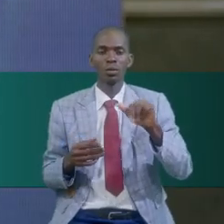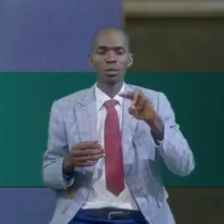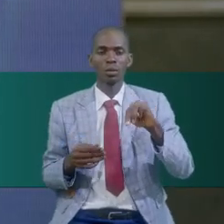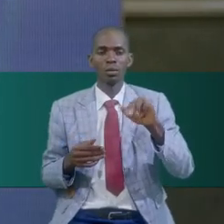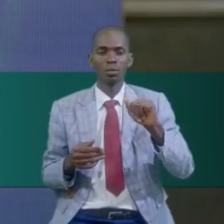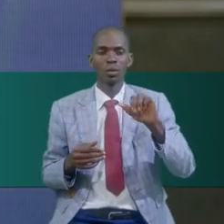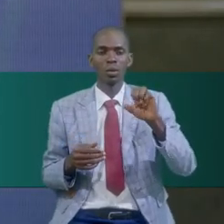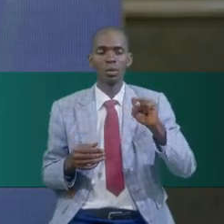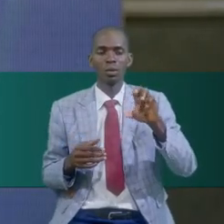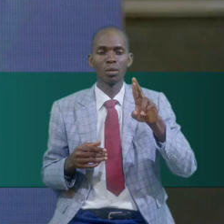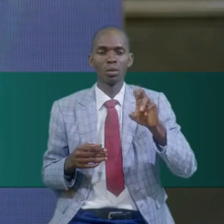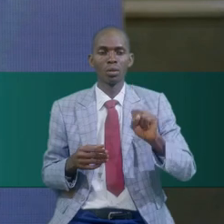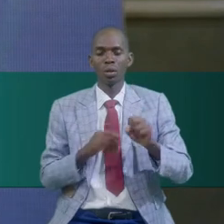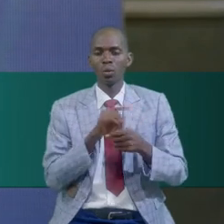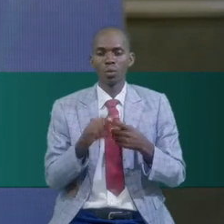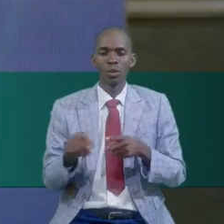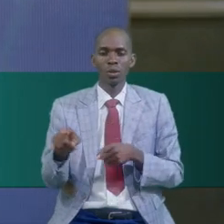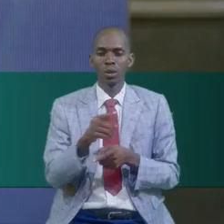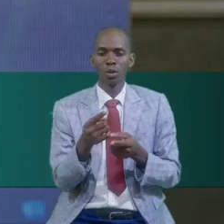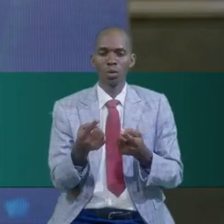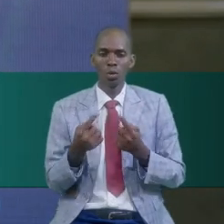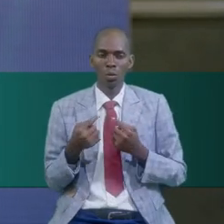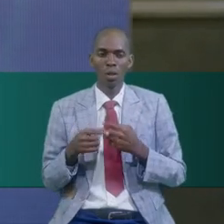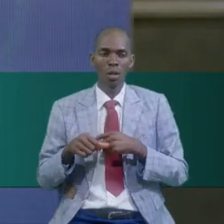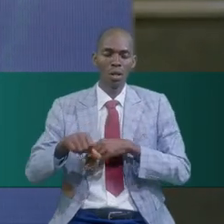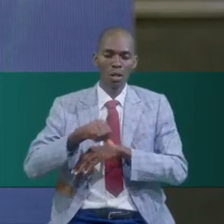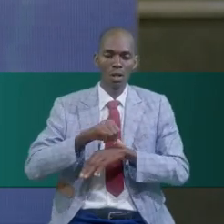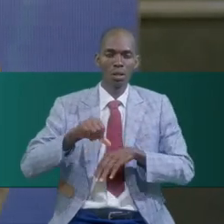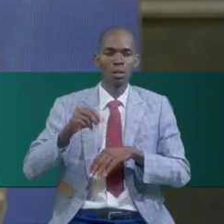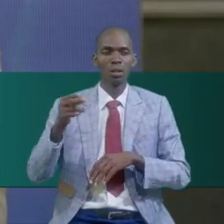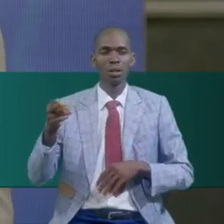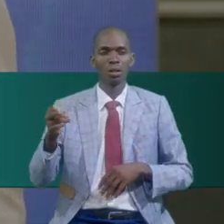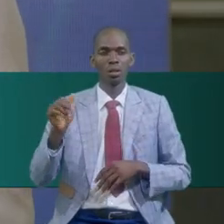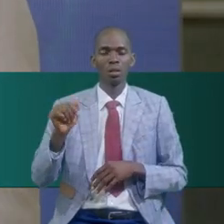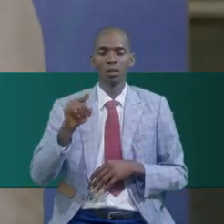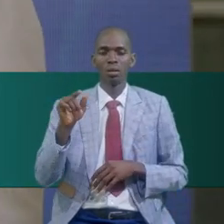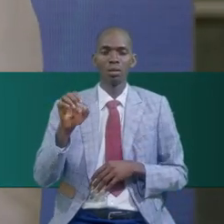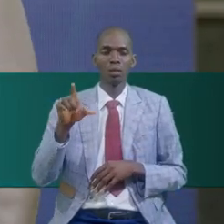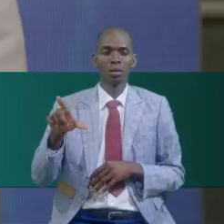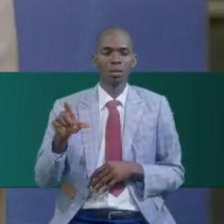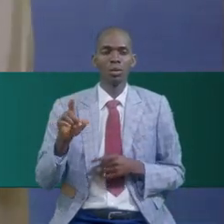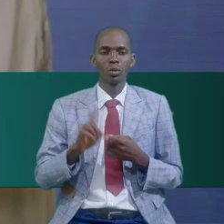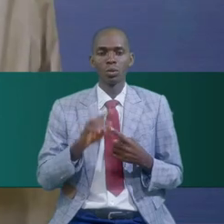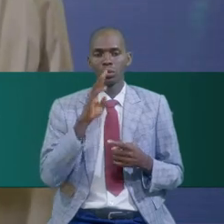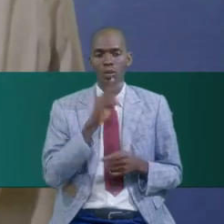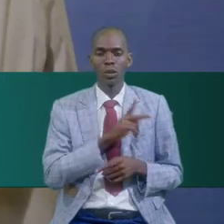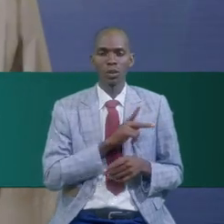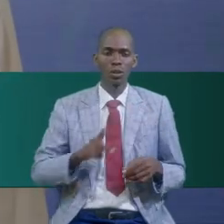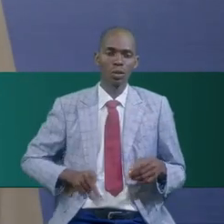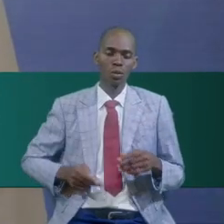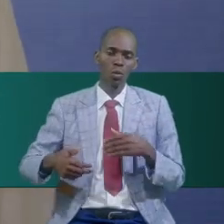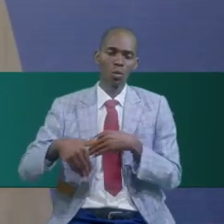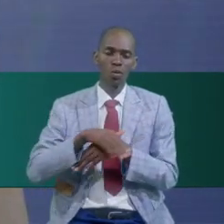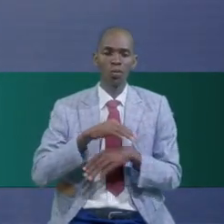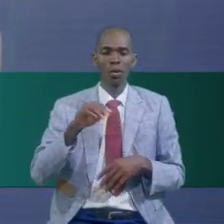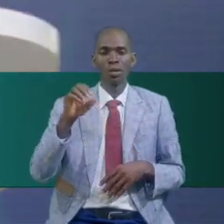comest, anoint Azael to be king over Syria. You know,